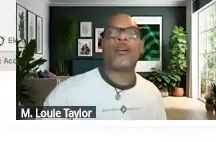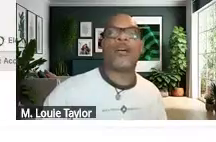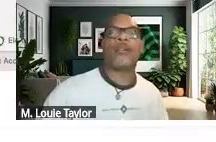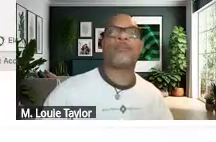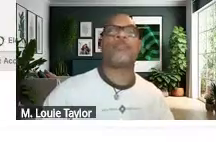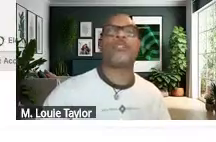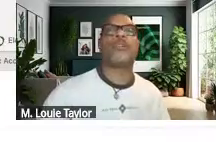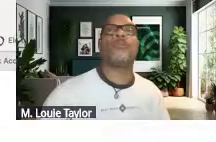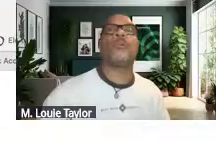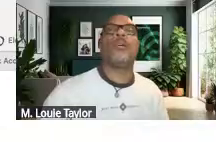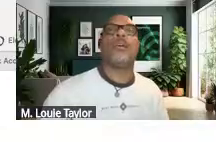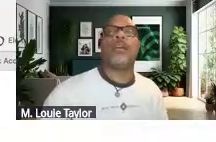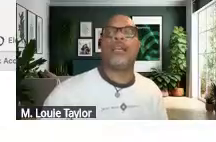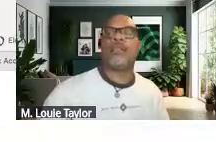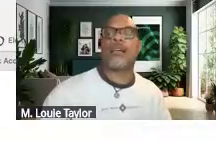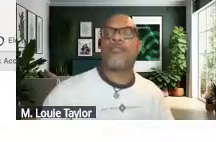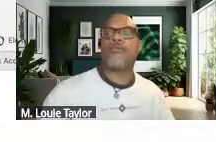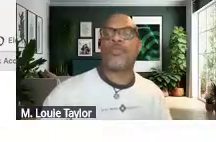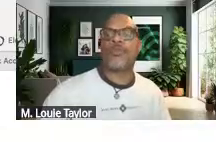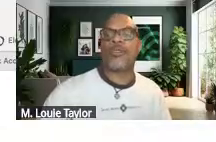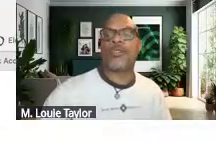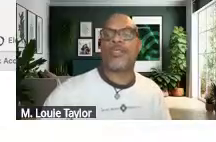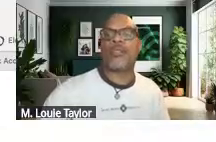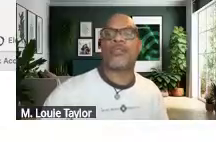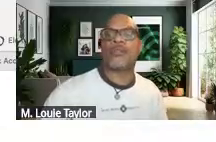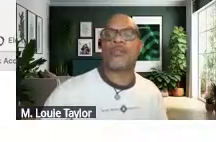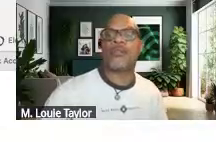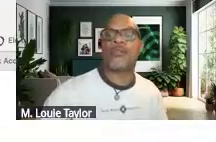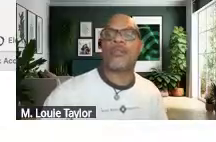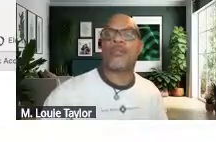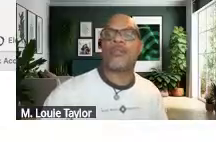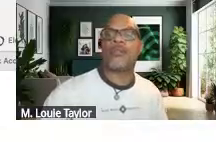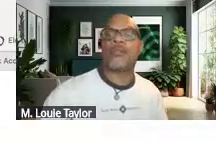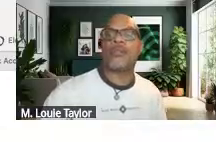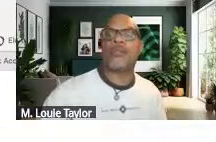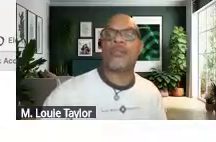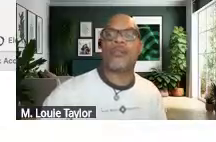All right. So inside of boards,